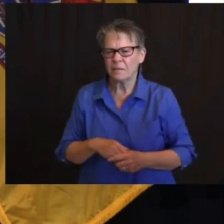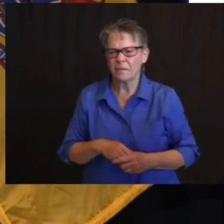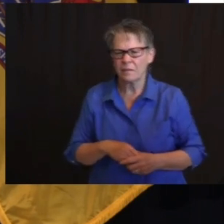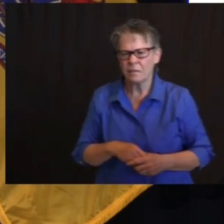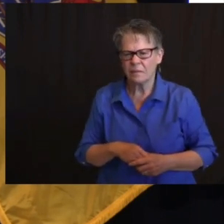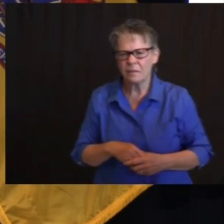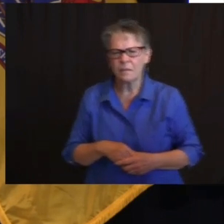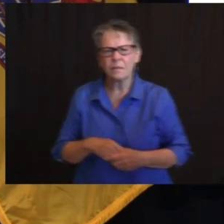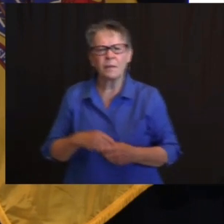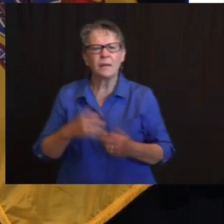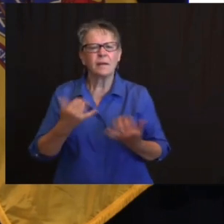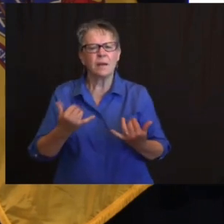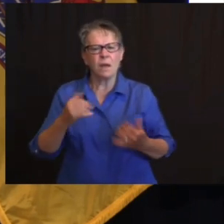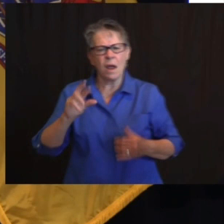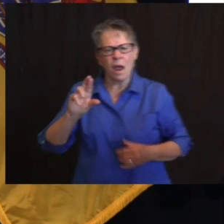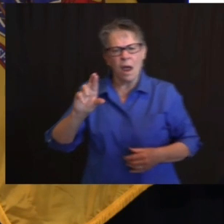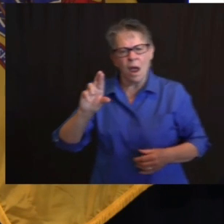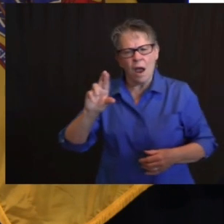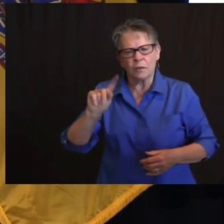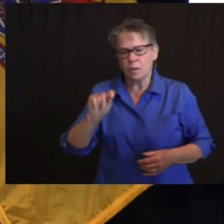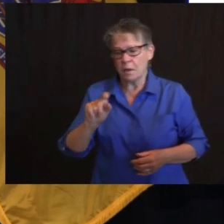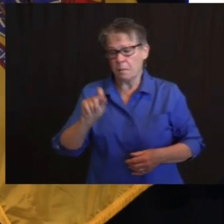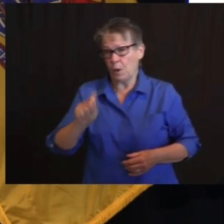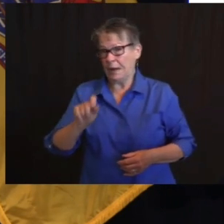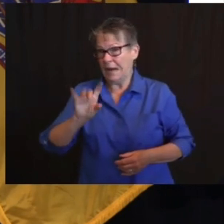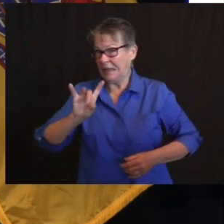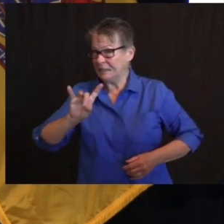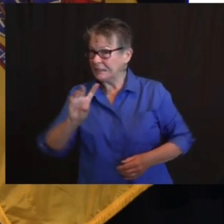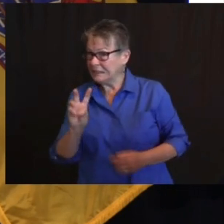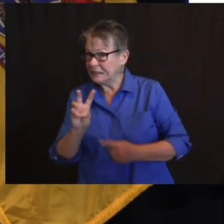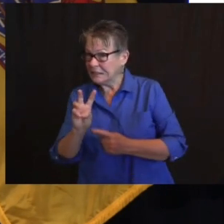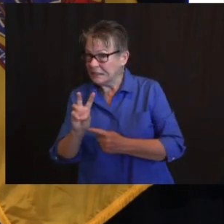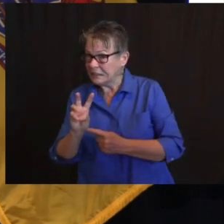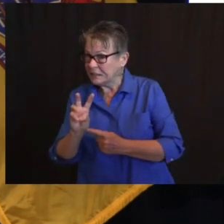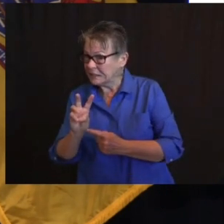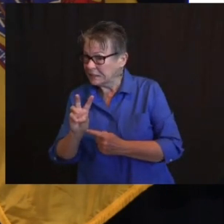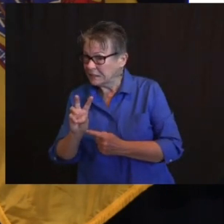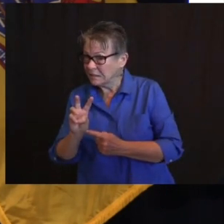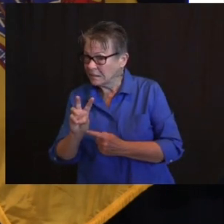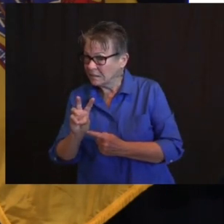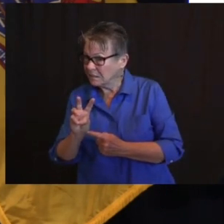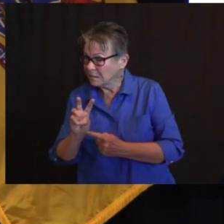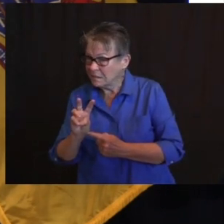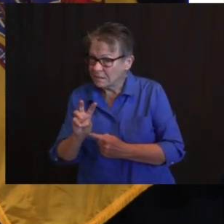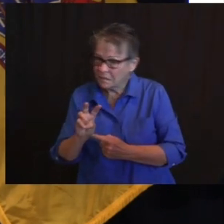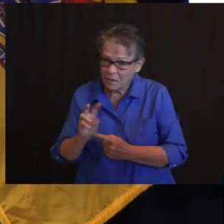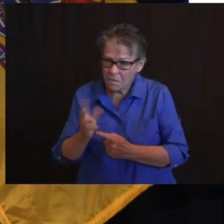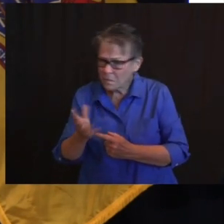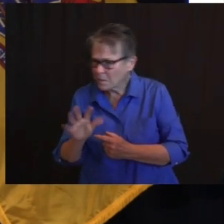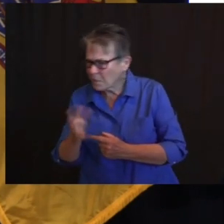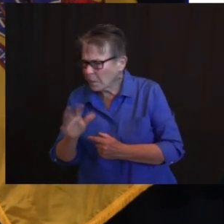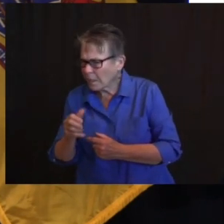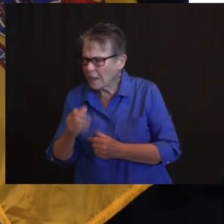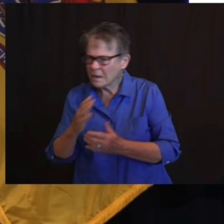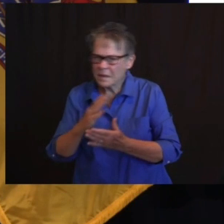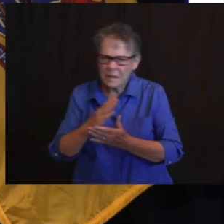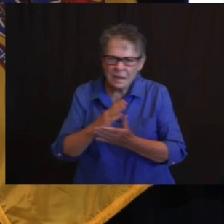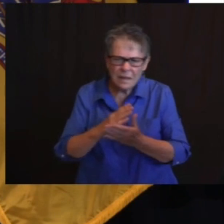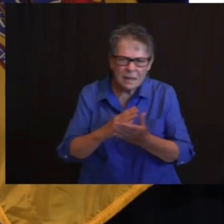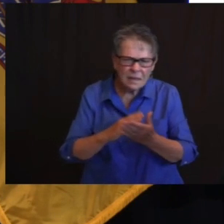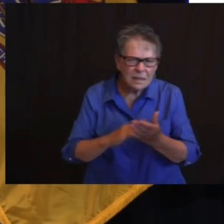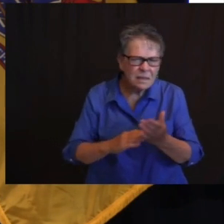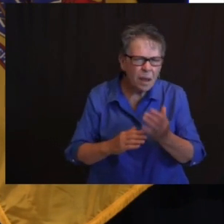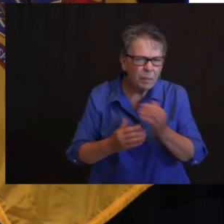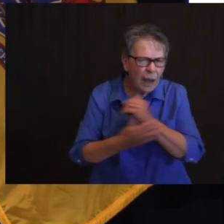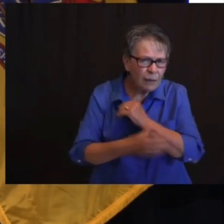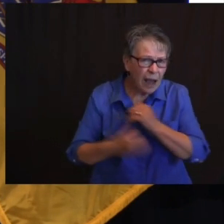was 0.86. However, 8 counties currently have transmission rates greater than 1, as you point out. And 10 counties have